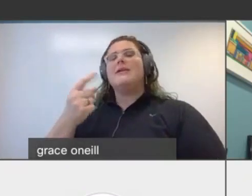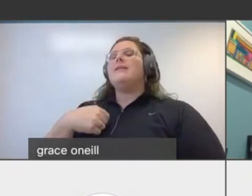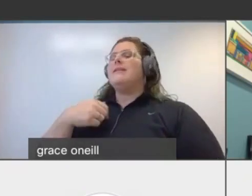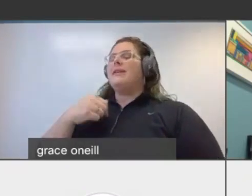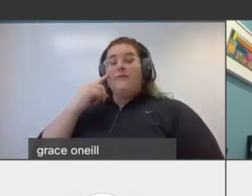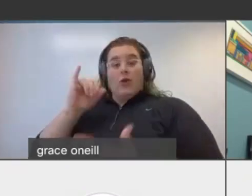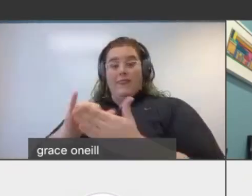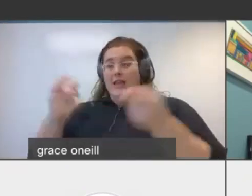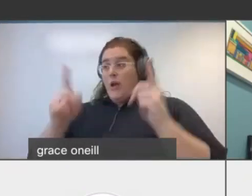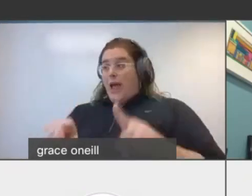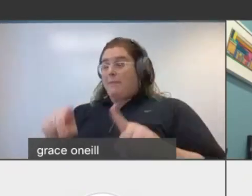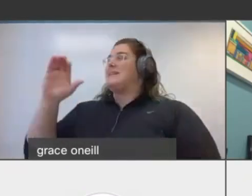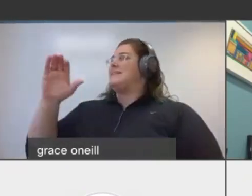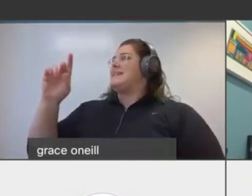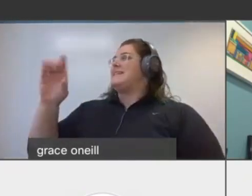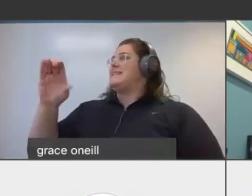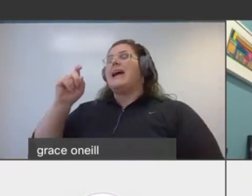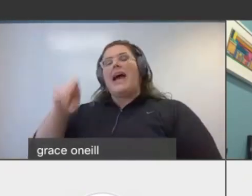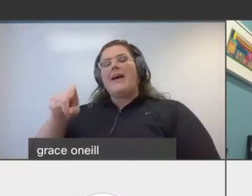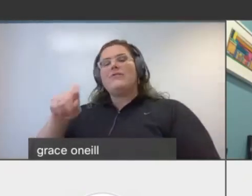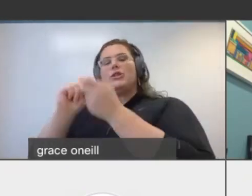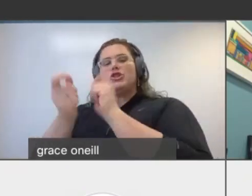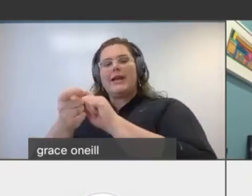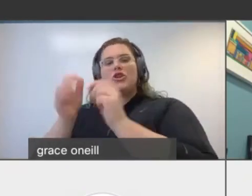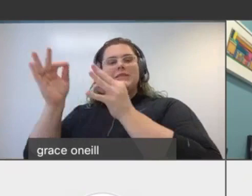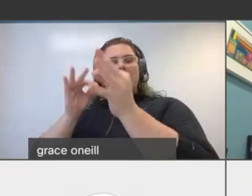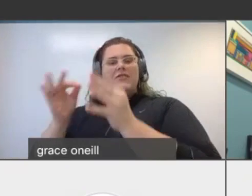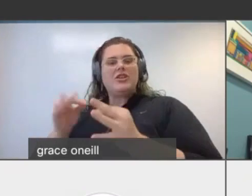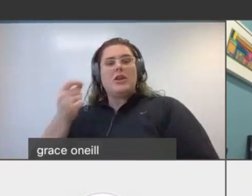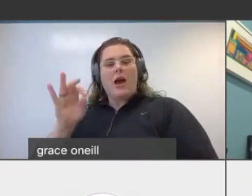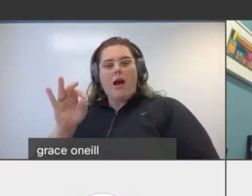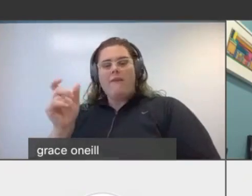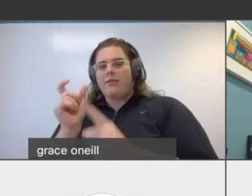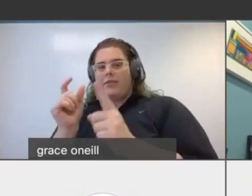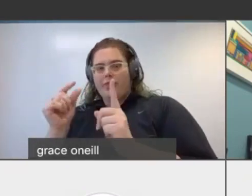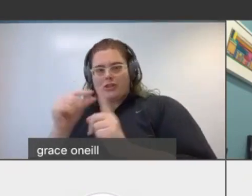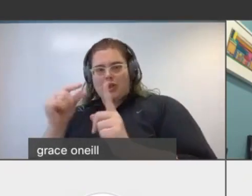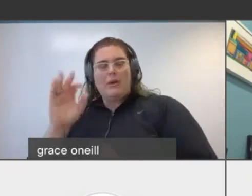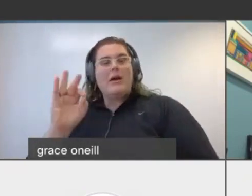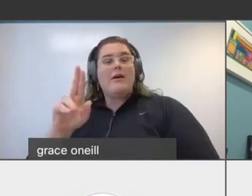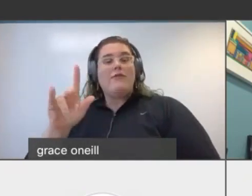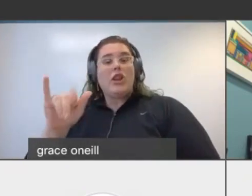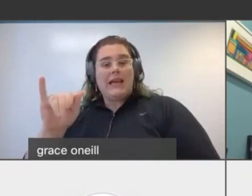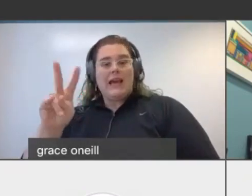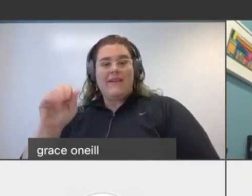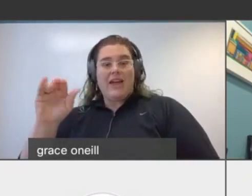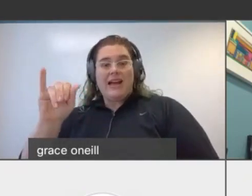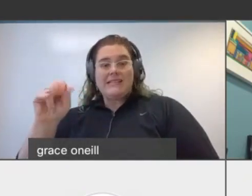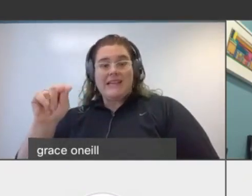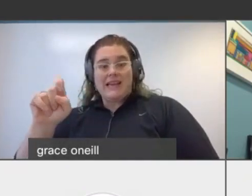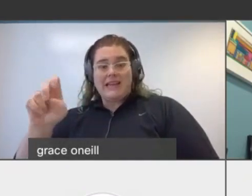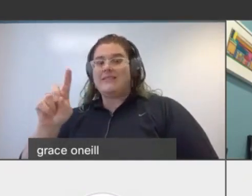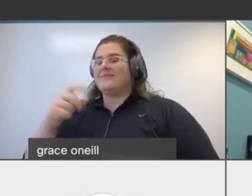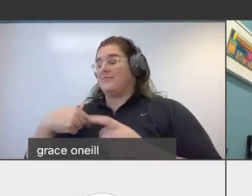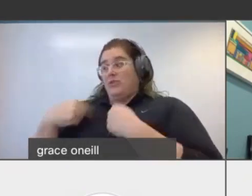CDC would need to change their definition of what fully vaccinated is, and at this time, the CDC has not changed that definition.